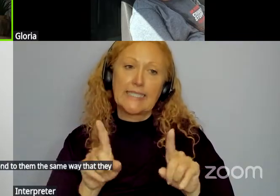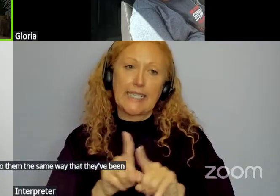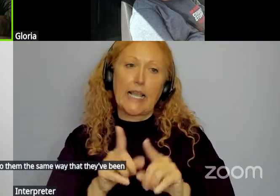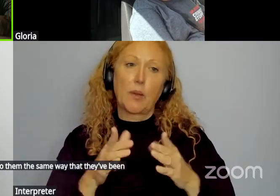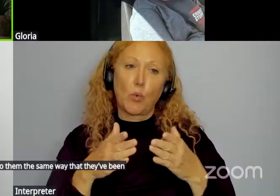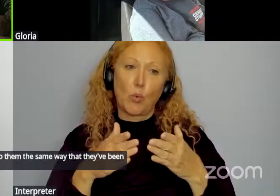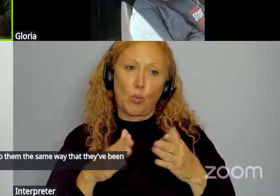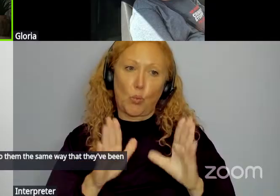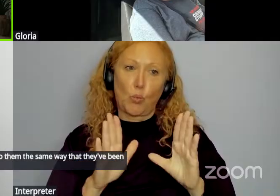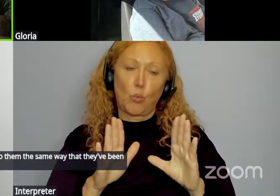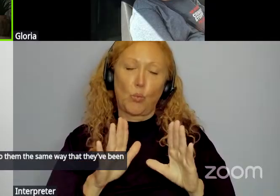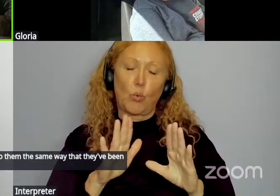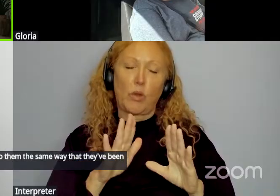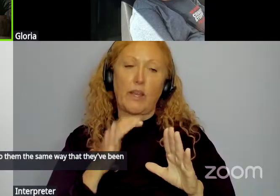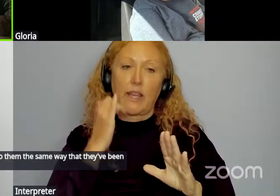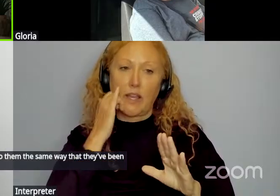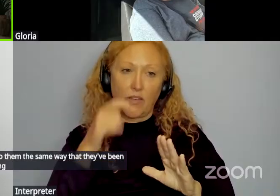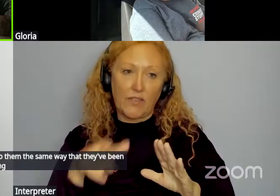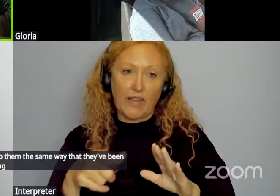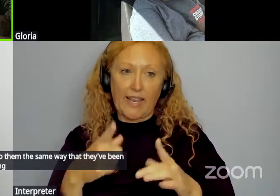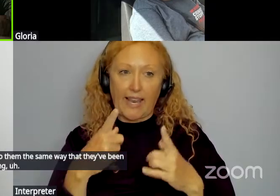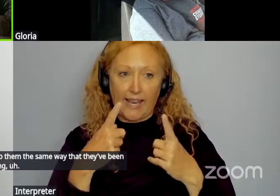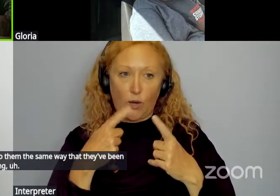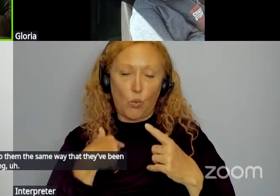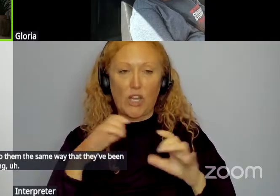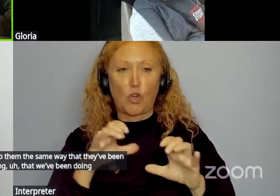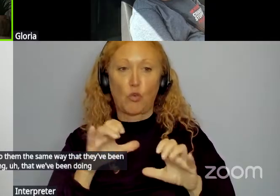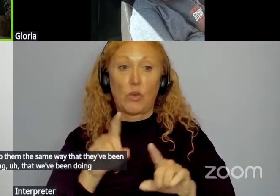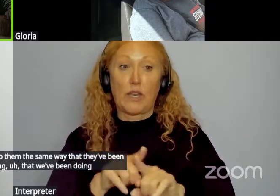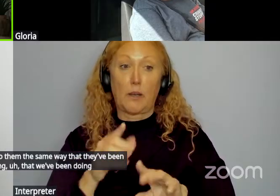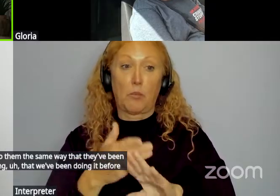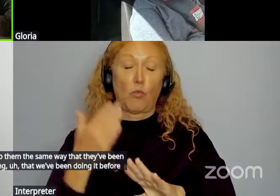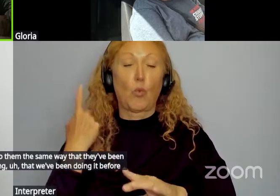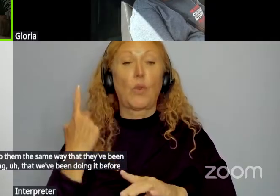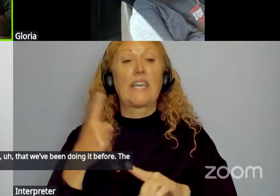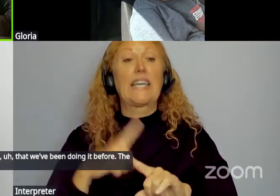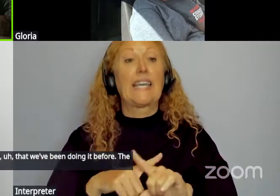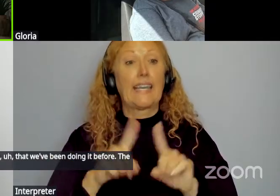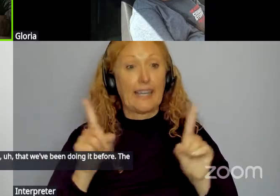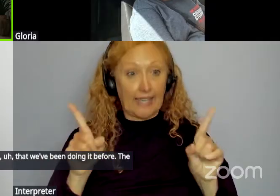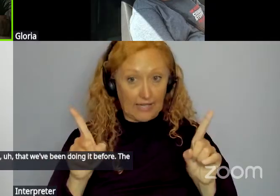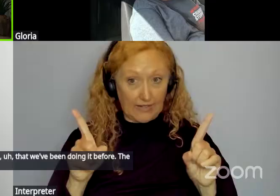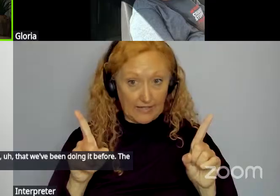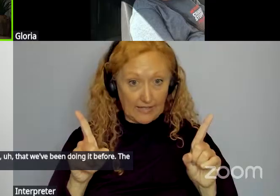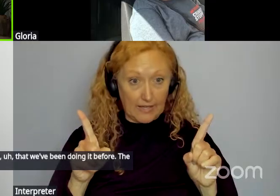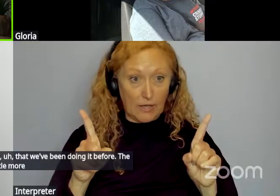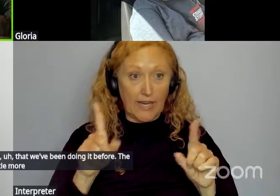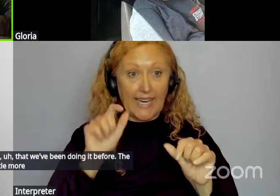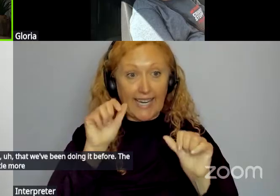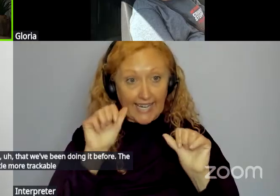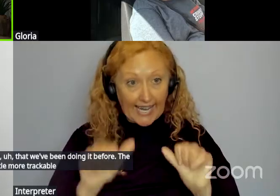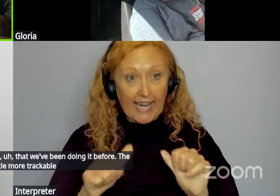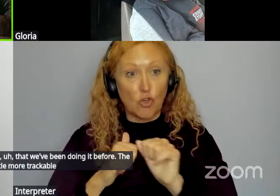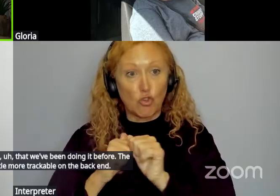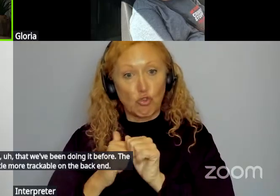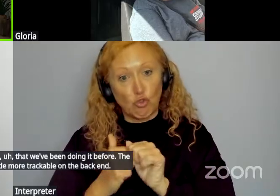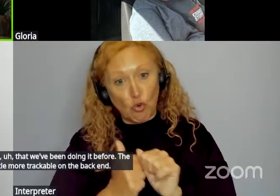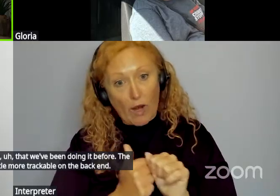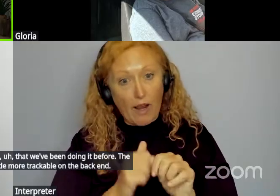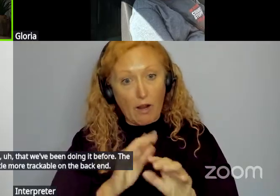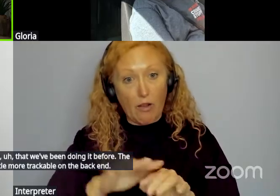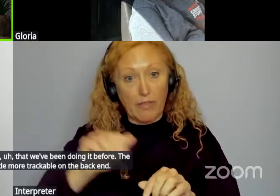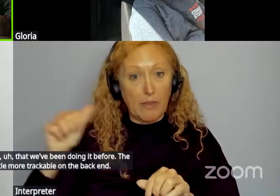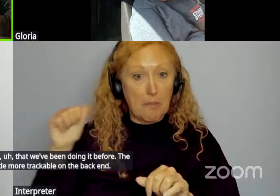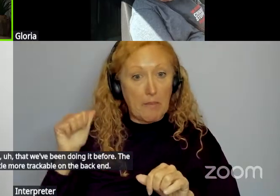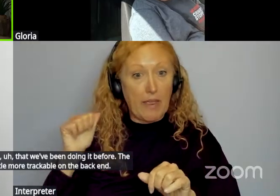responding. They've been asking that we've been doing it before. The difference is now things are a little more trackable on the back end.